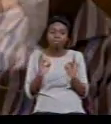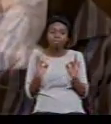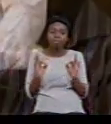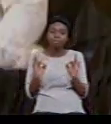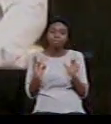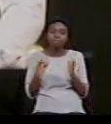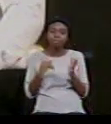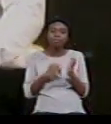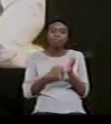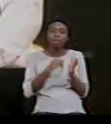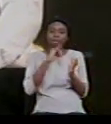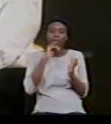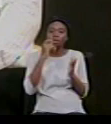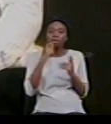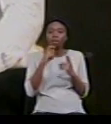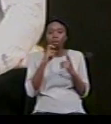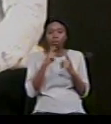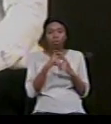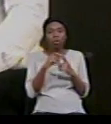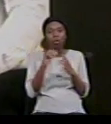That sets me free.